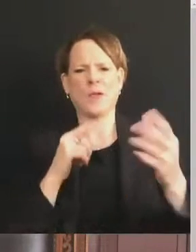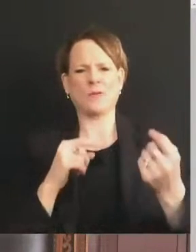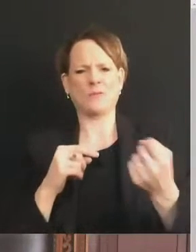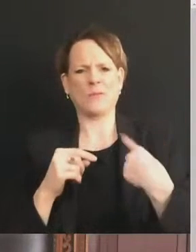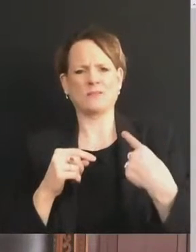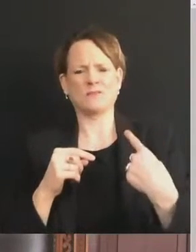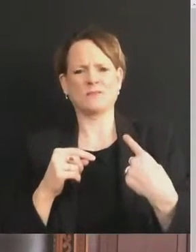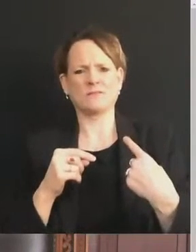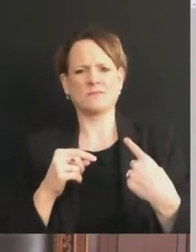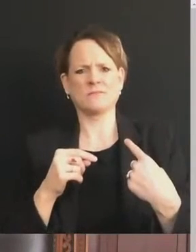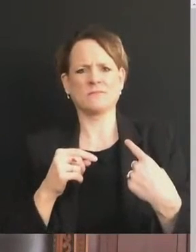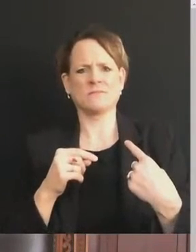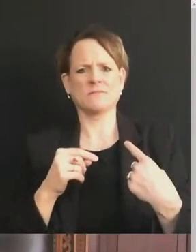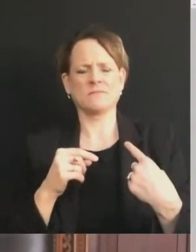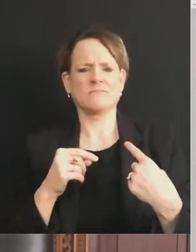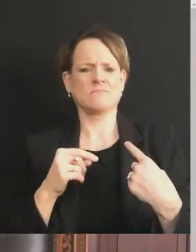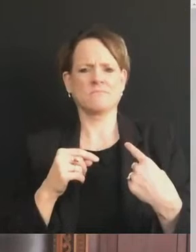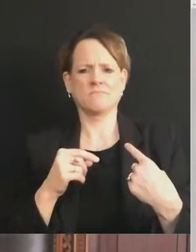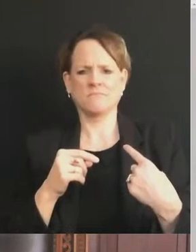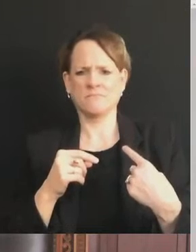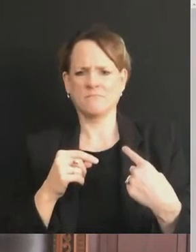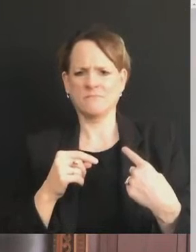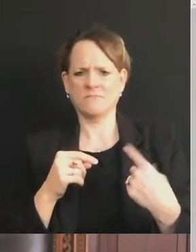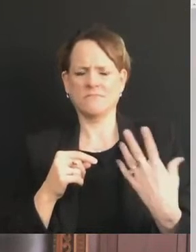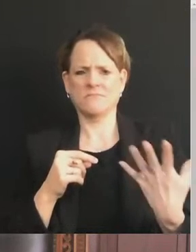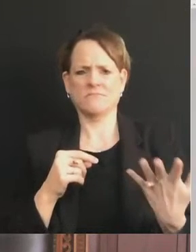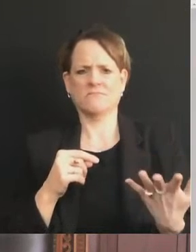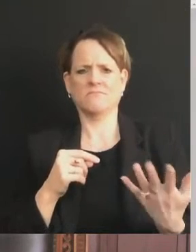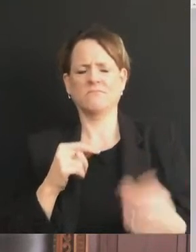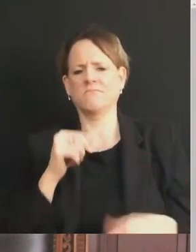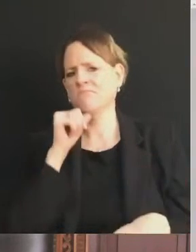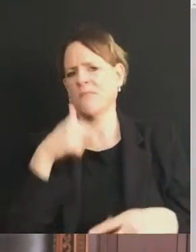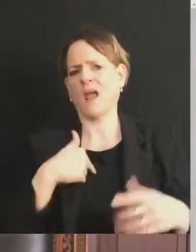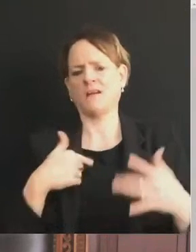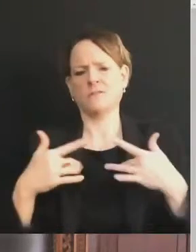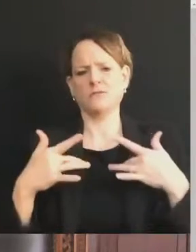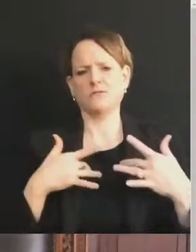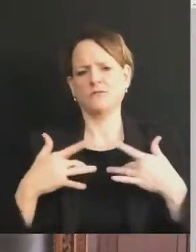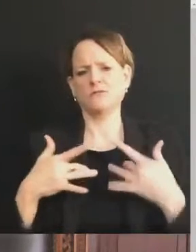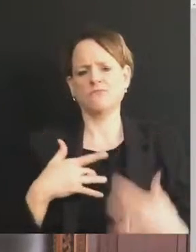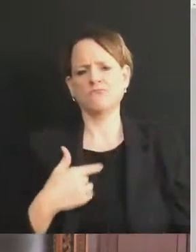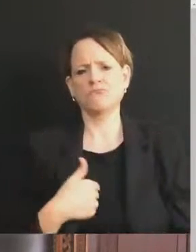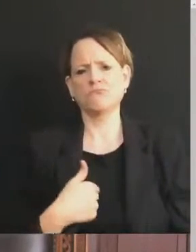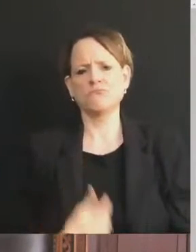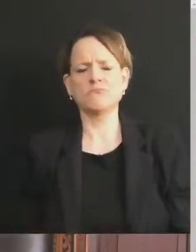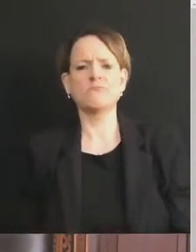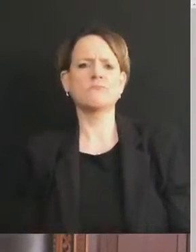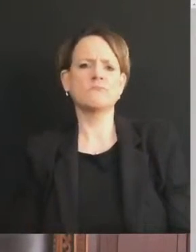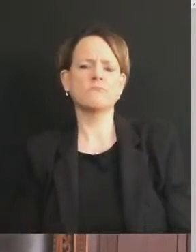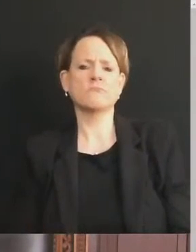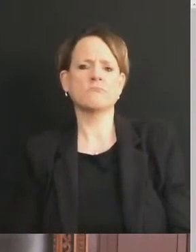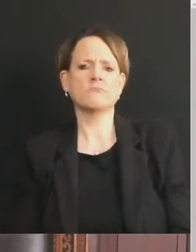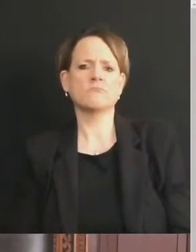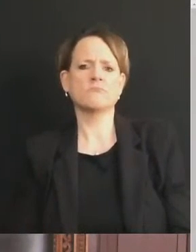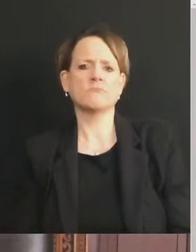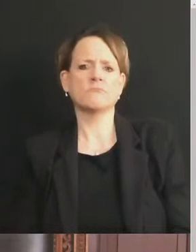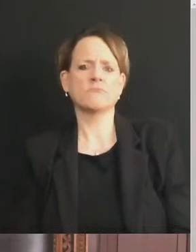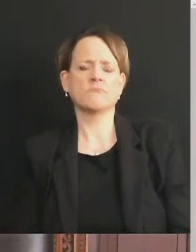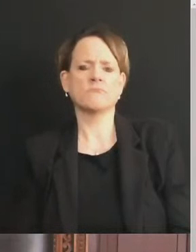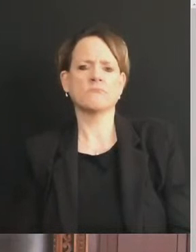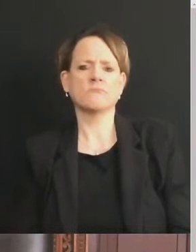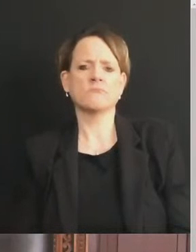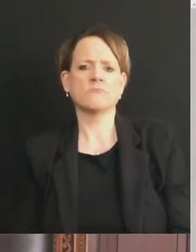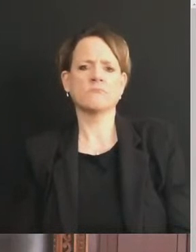you walk out of the house, you're in this situation. It's an issue,